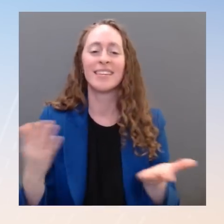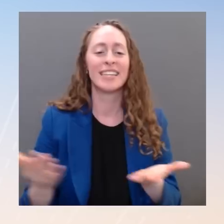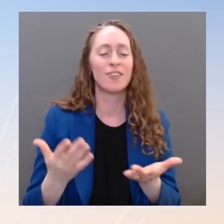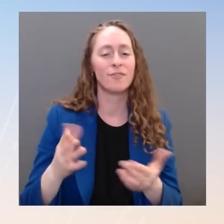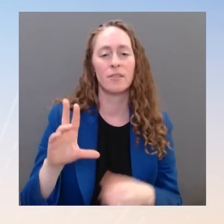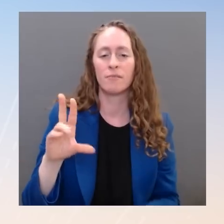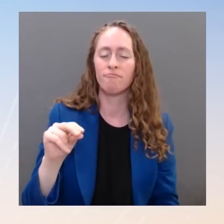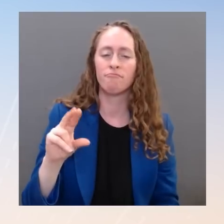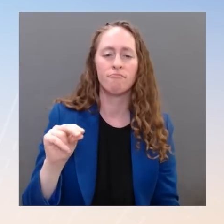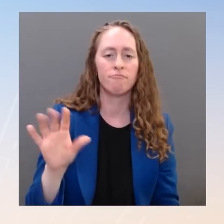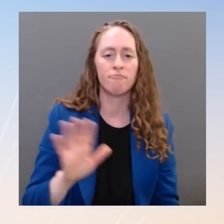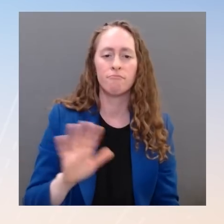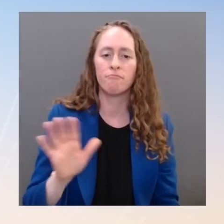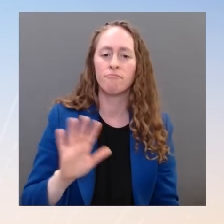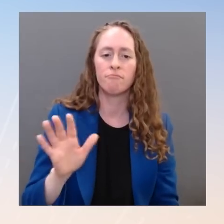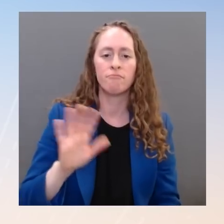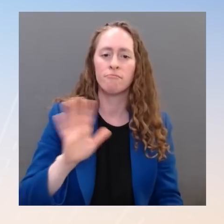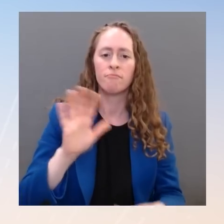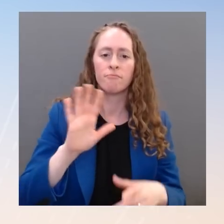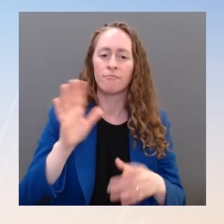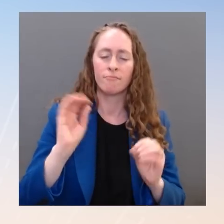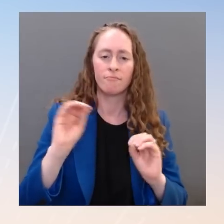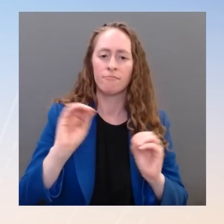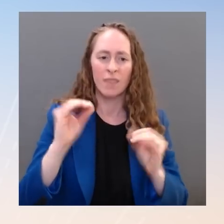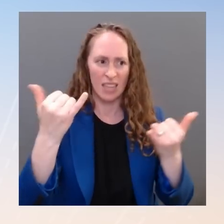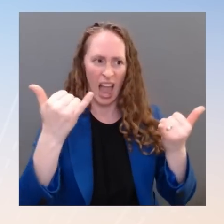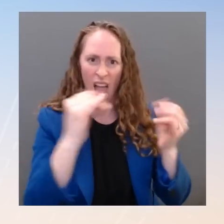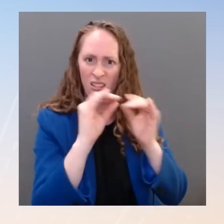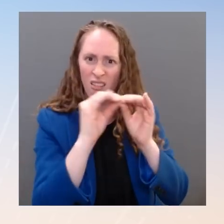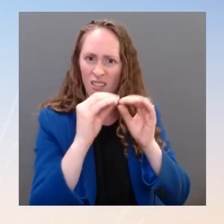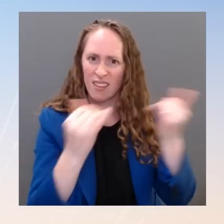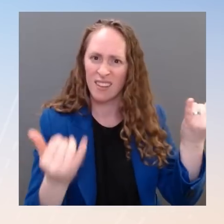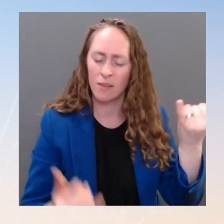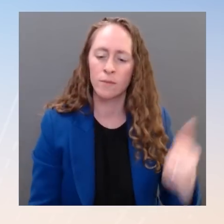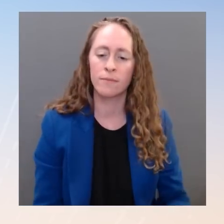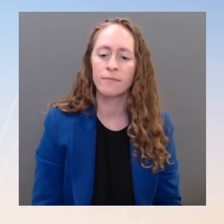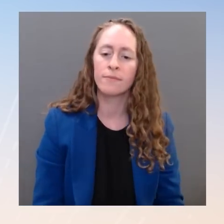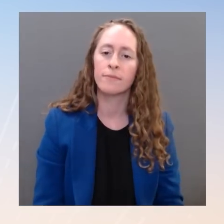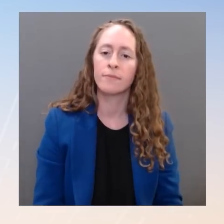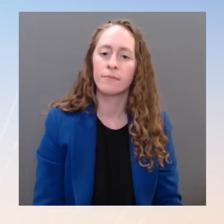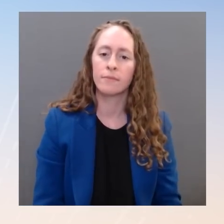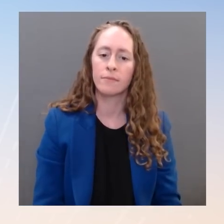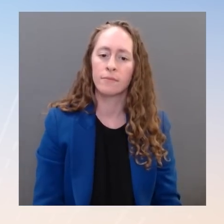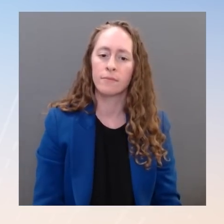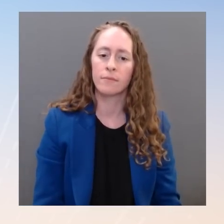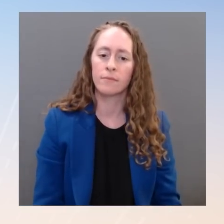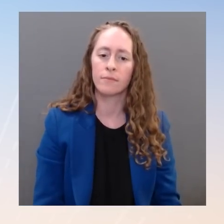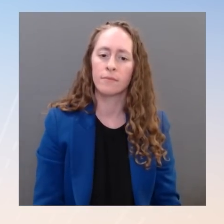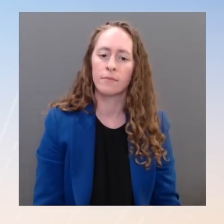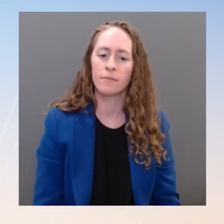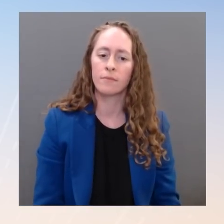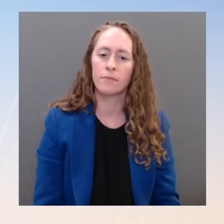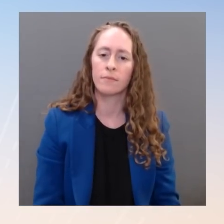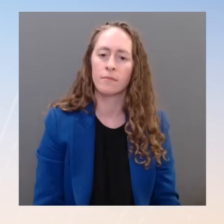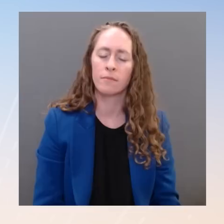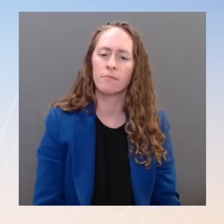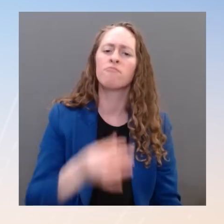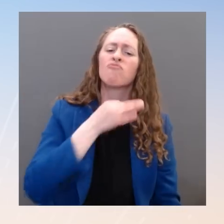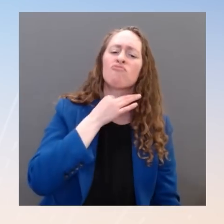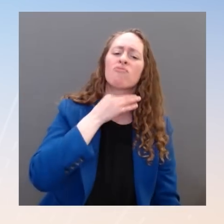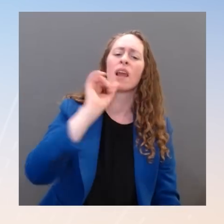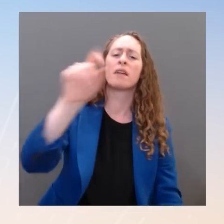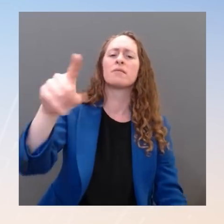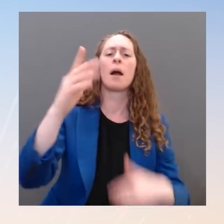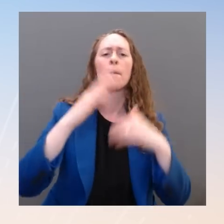you about Build Back Better, if I might, or the remains of Build Back Better. Yeah. Given that you are pushing for this new